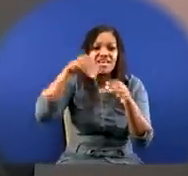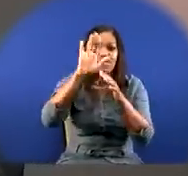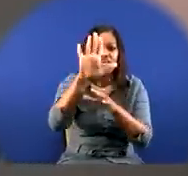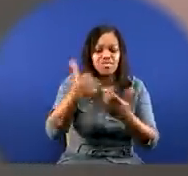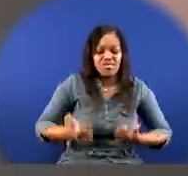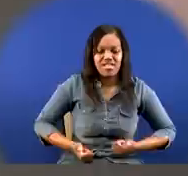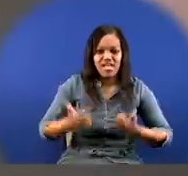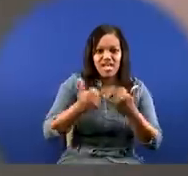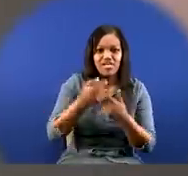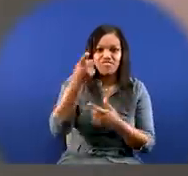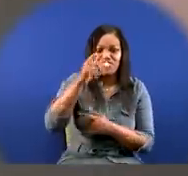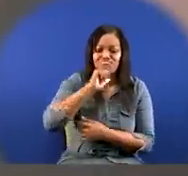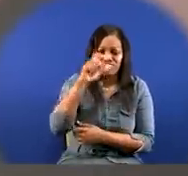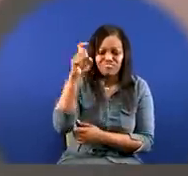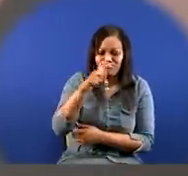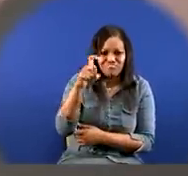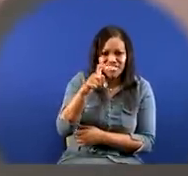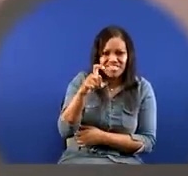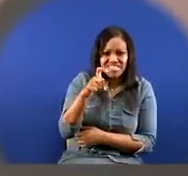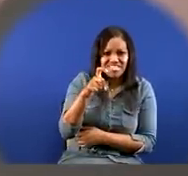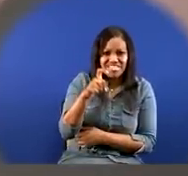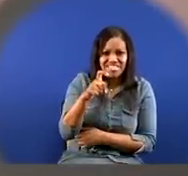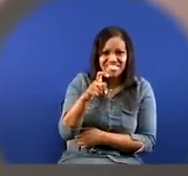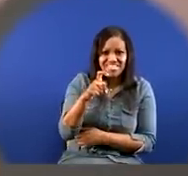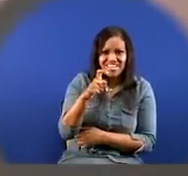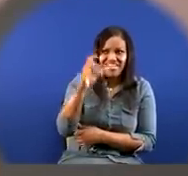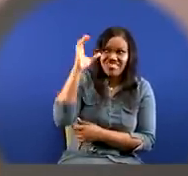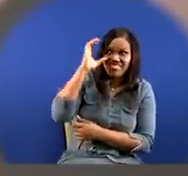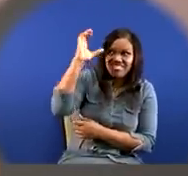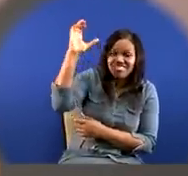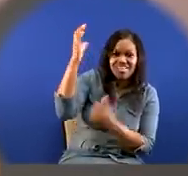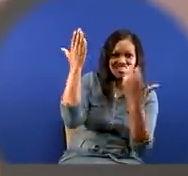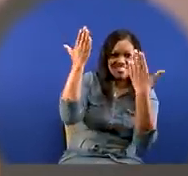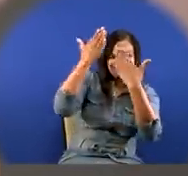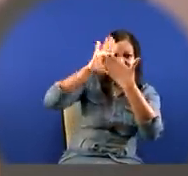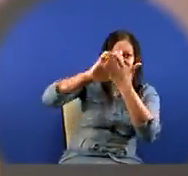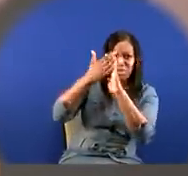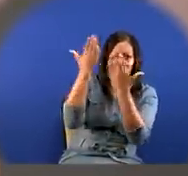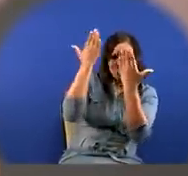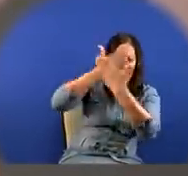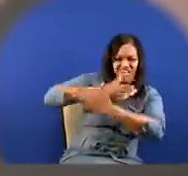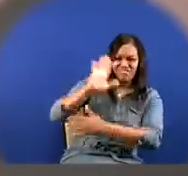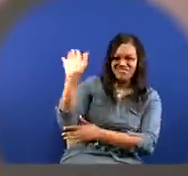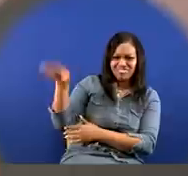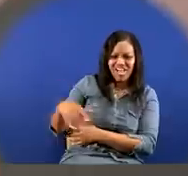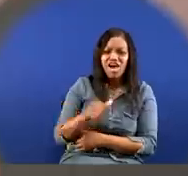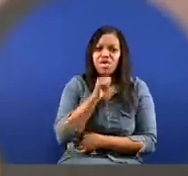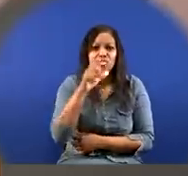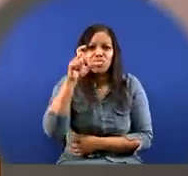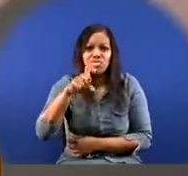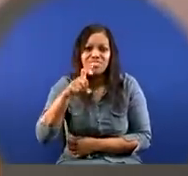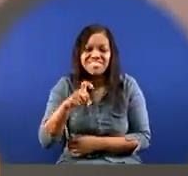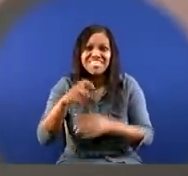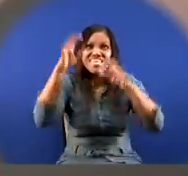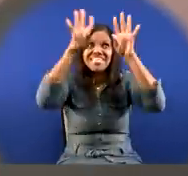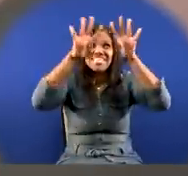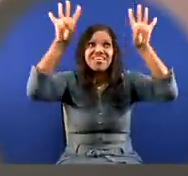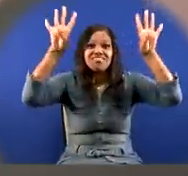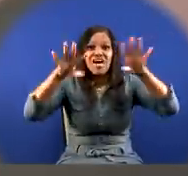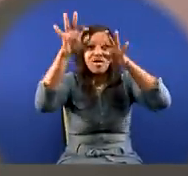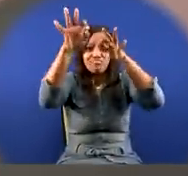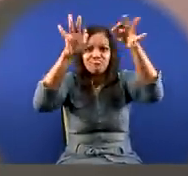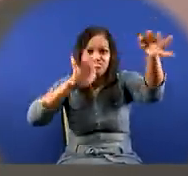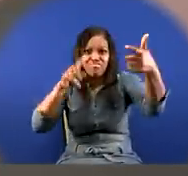you don't need the sun darkened. You don't need the veil